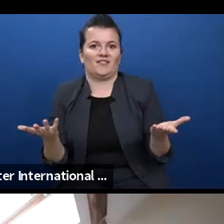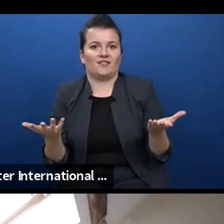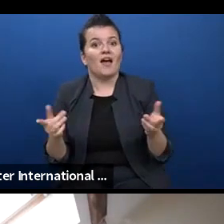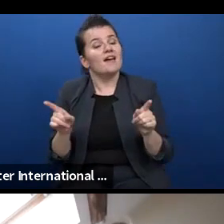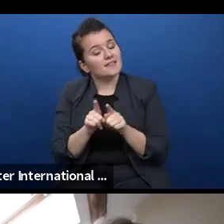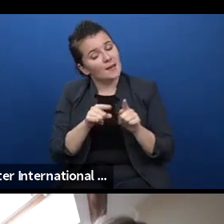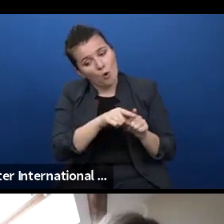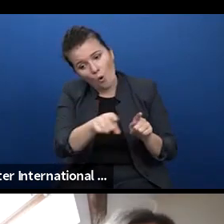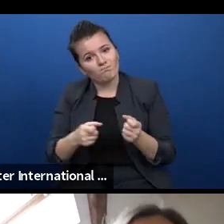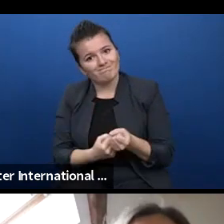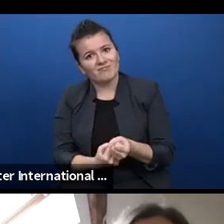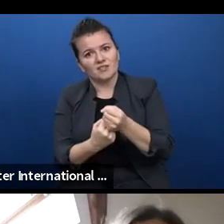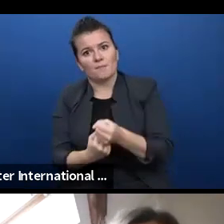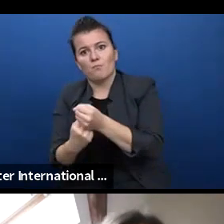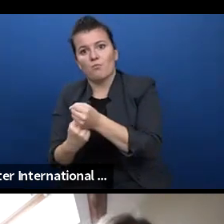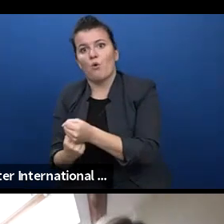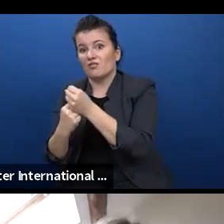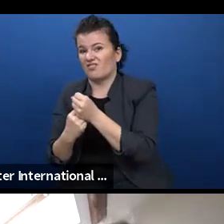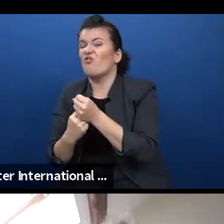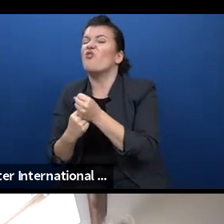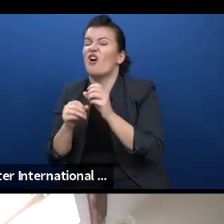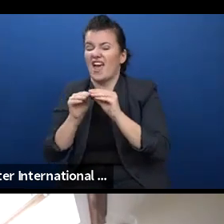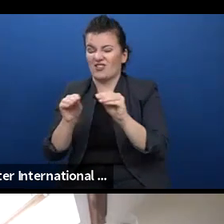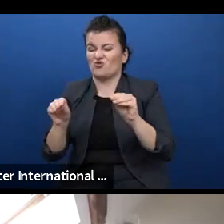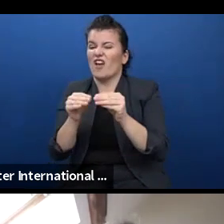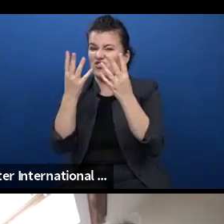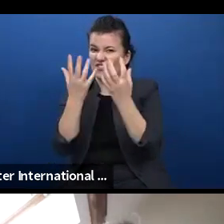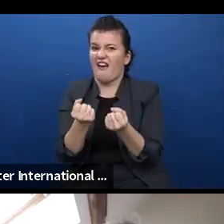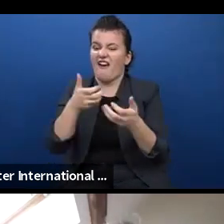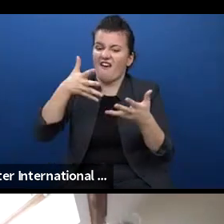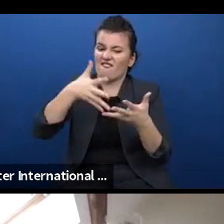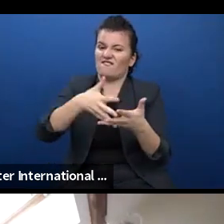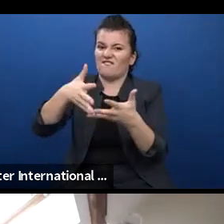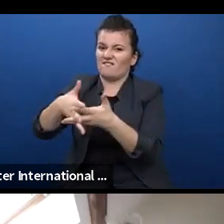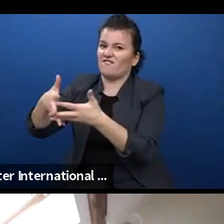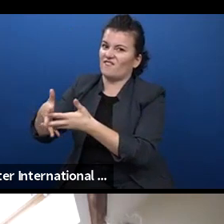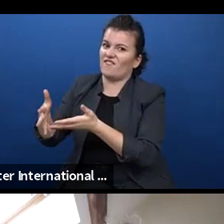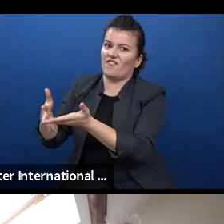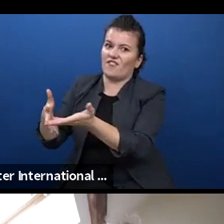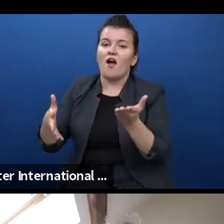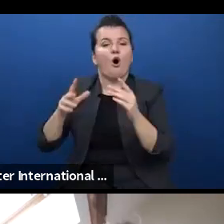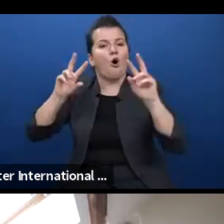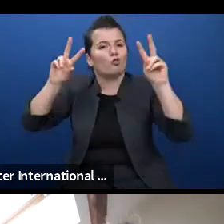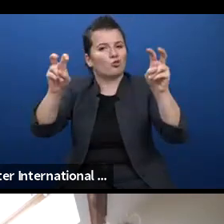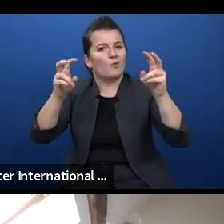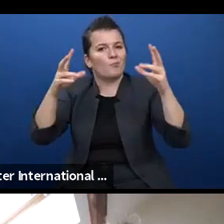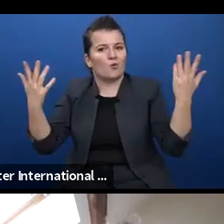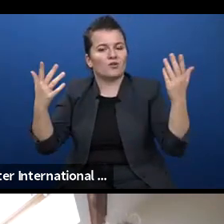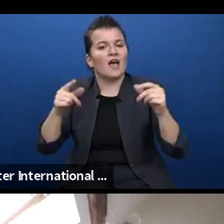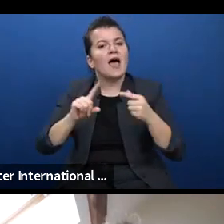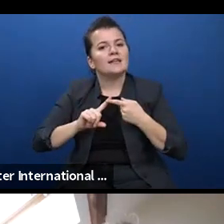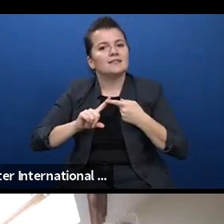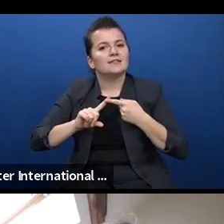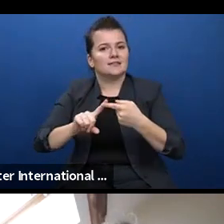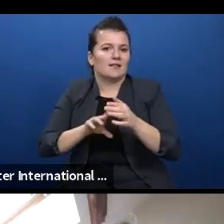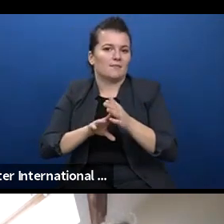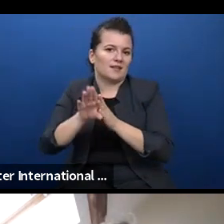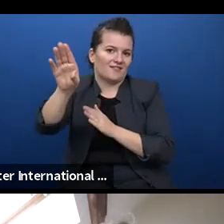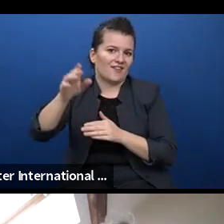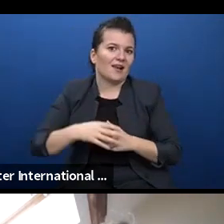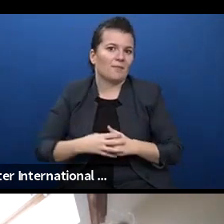on a sustainable development, not just on CO2 reduction, but on the whole chain of sustainable development, which I deem is